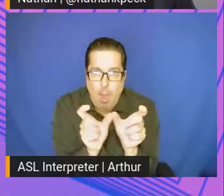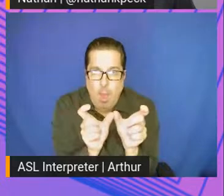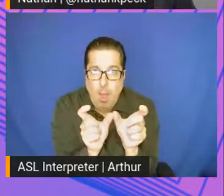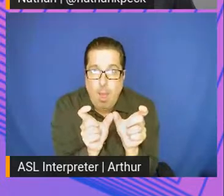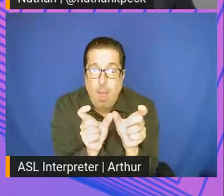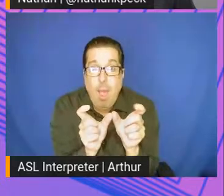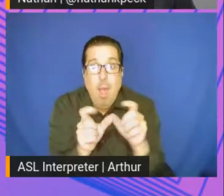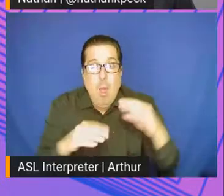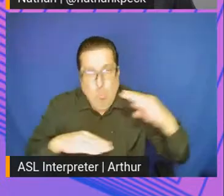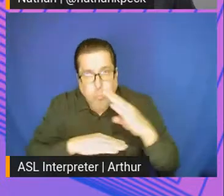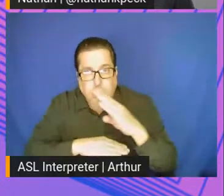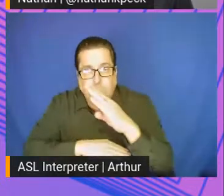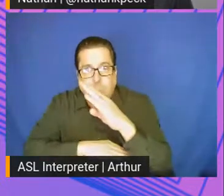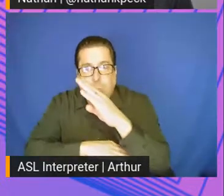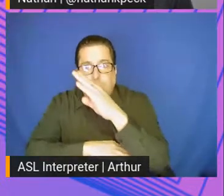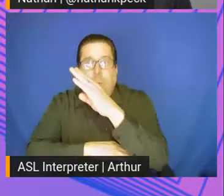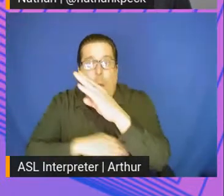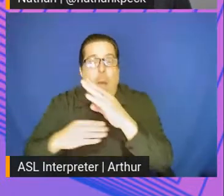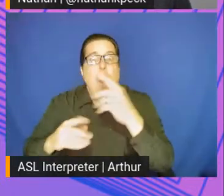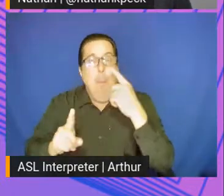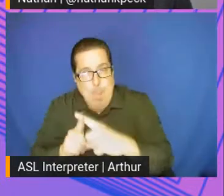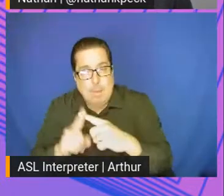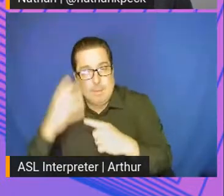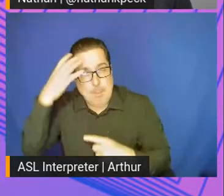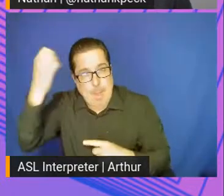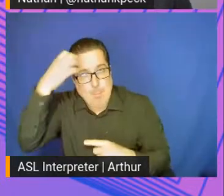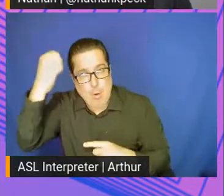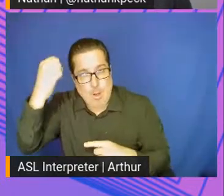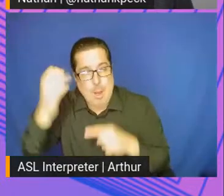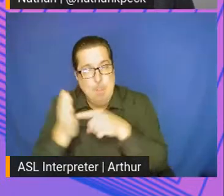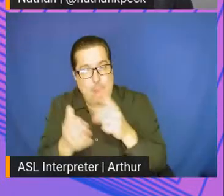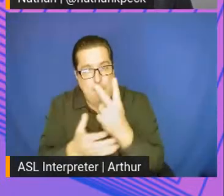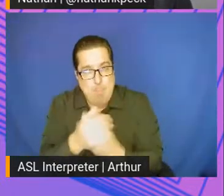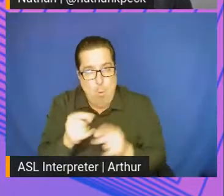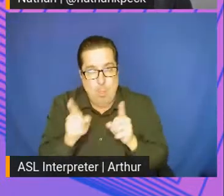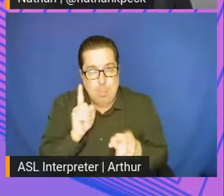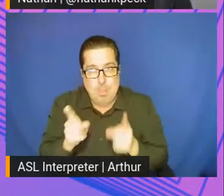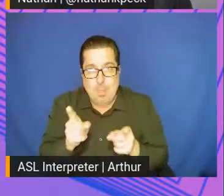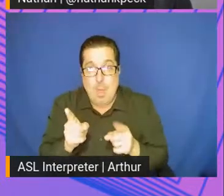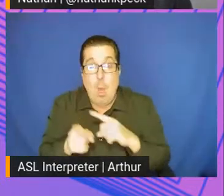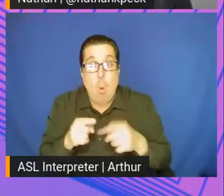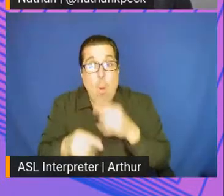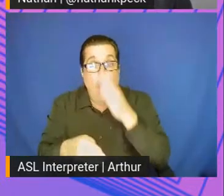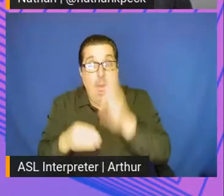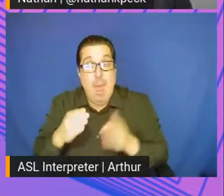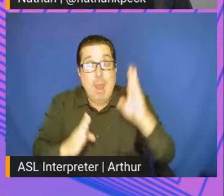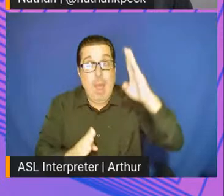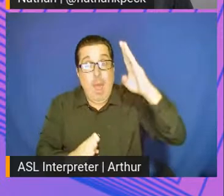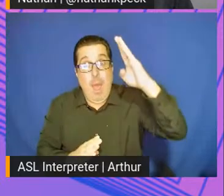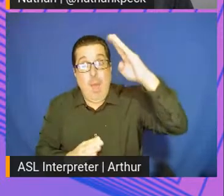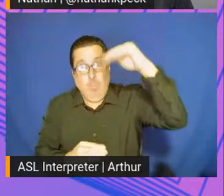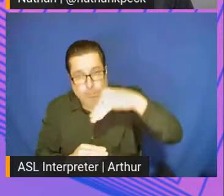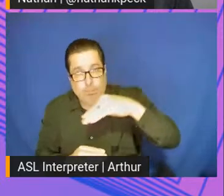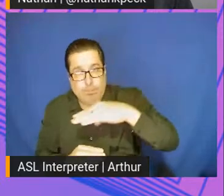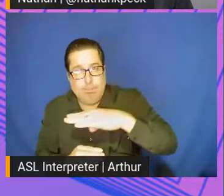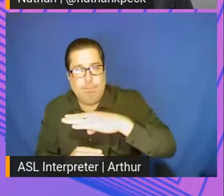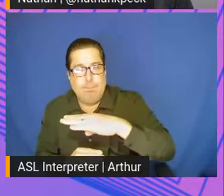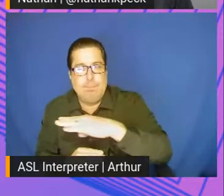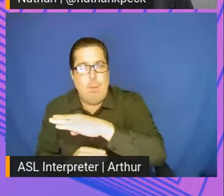ends, both of those containers can actually deactivate. So they go down to paying for only